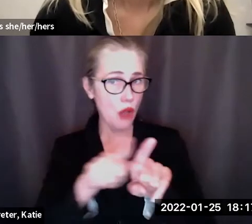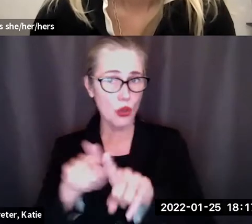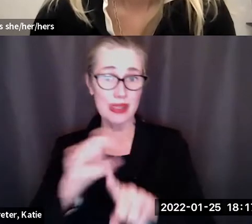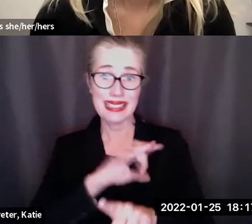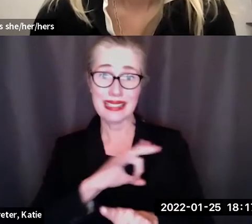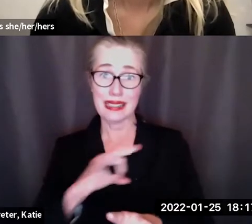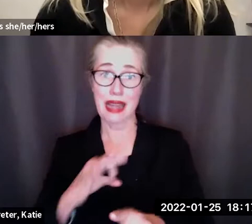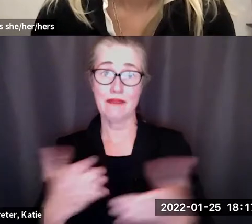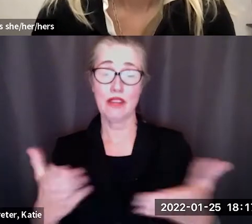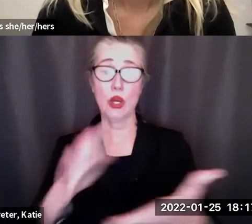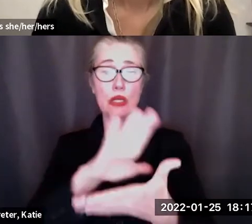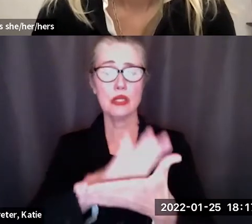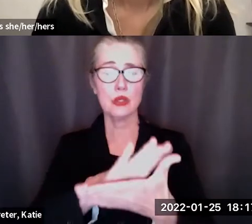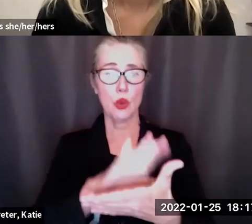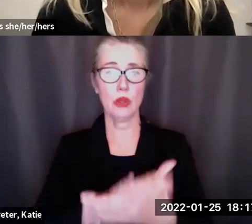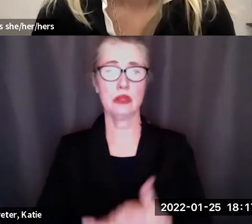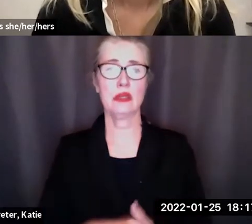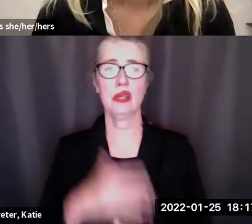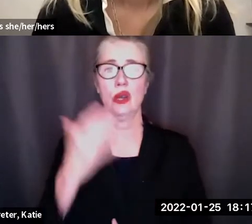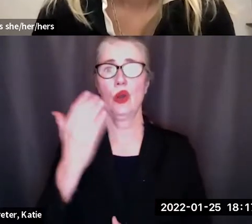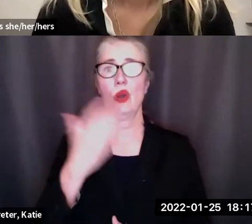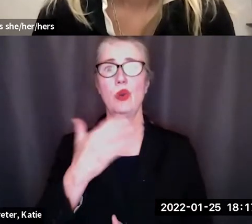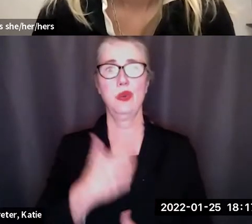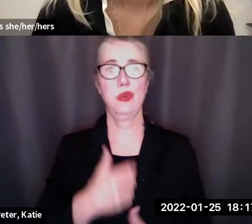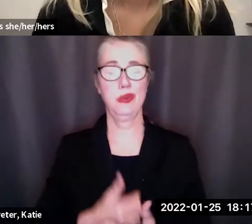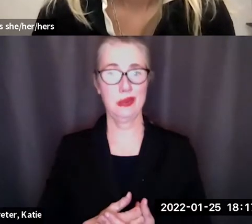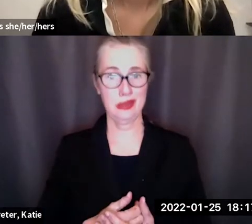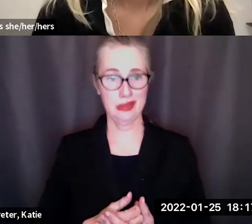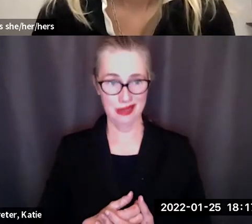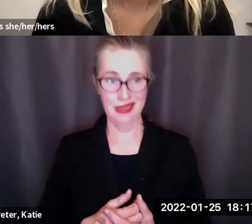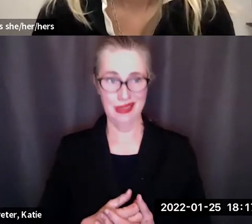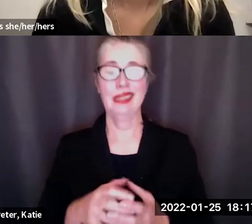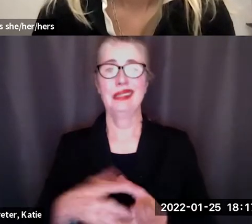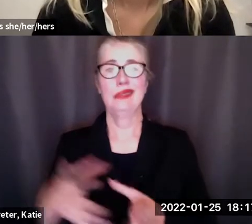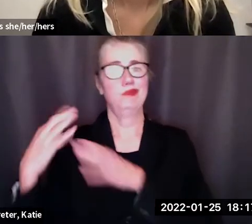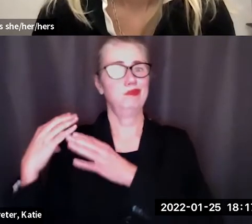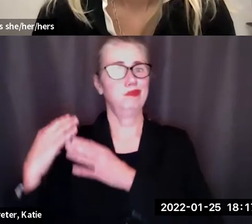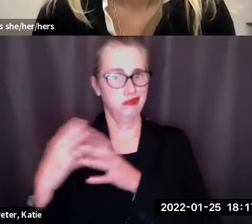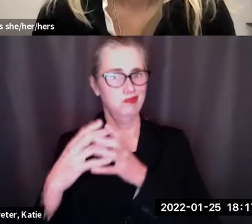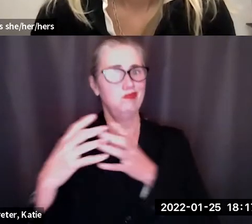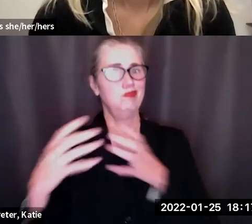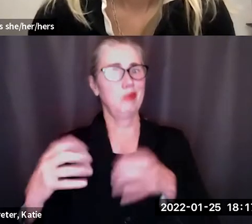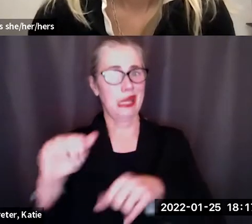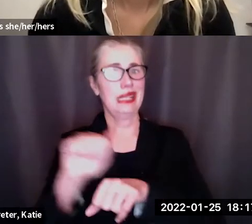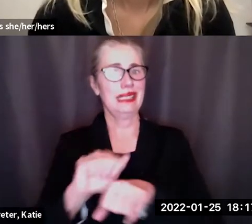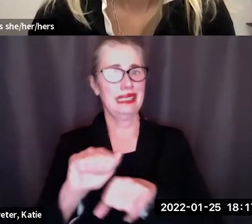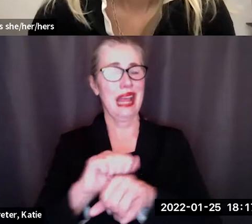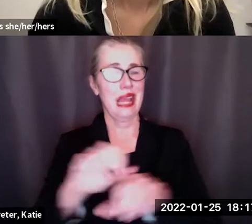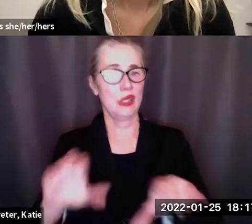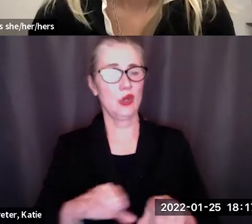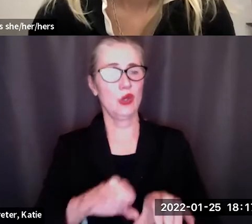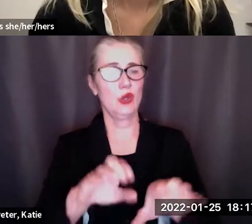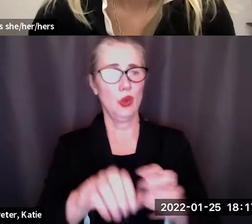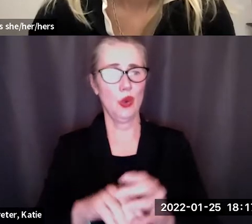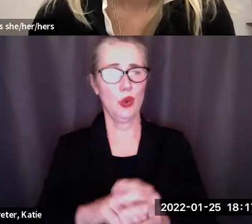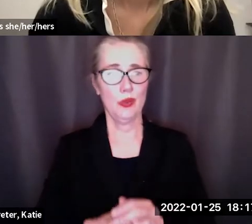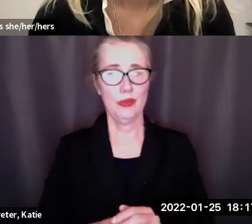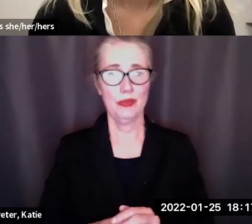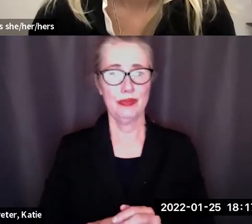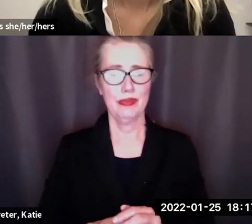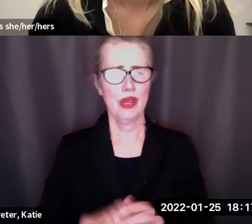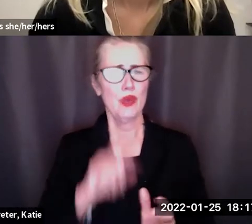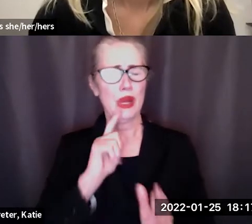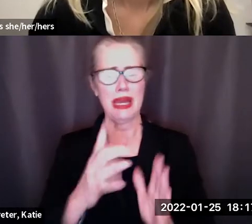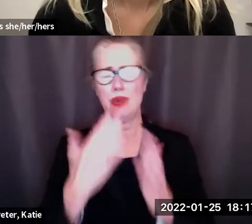and it was quite a incredible task to take on and you know it was tremendous kudos